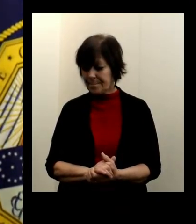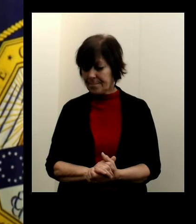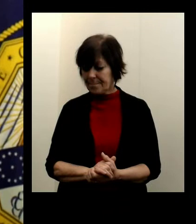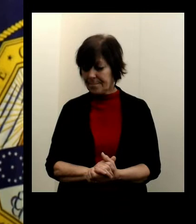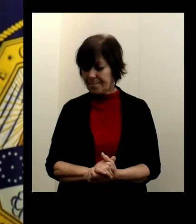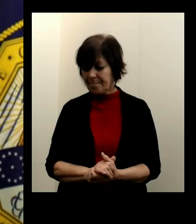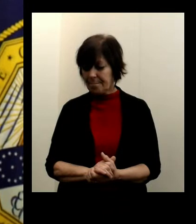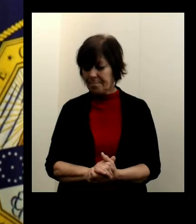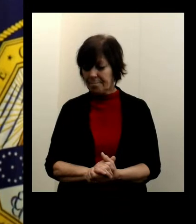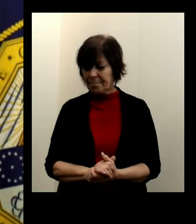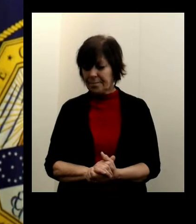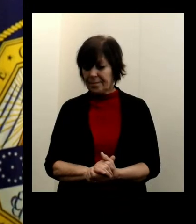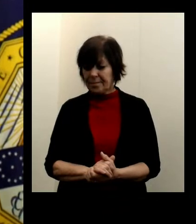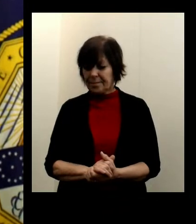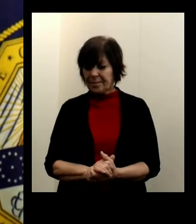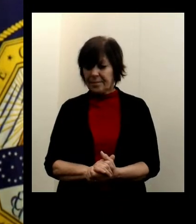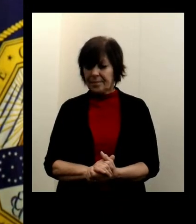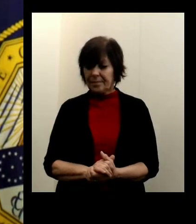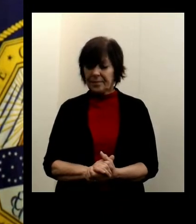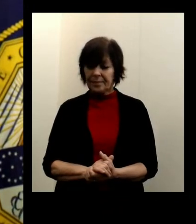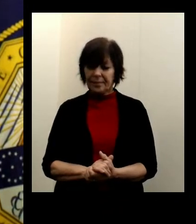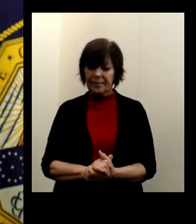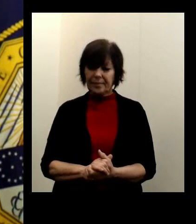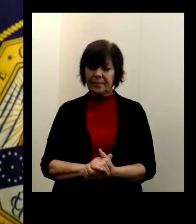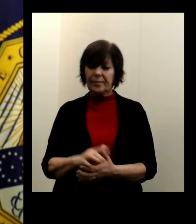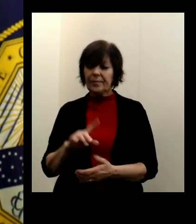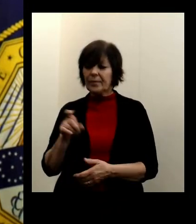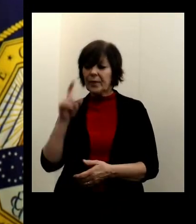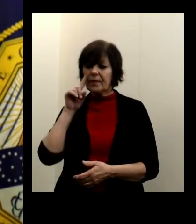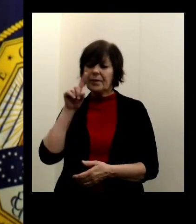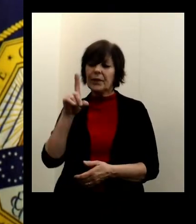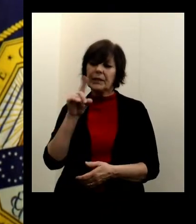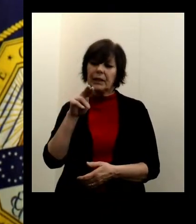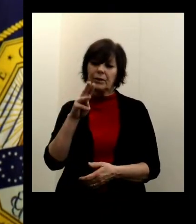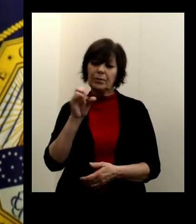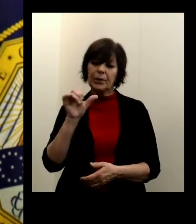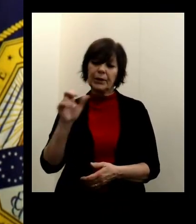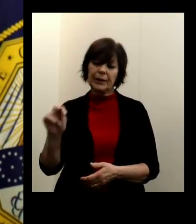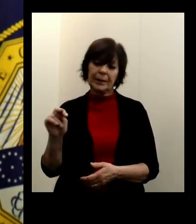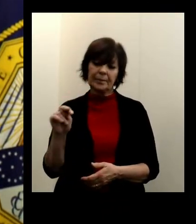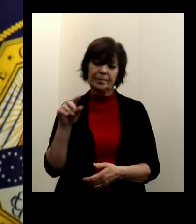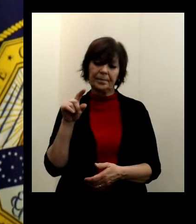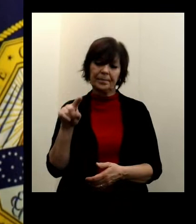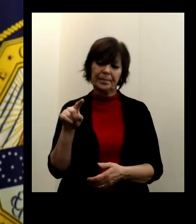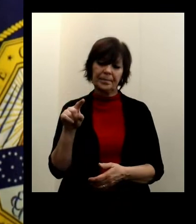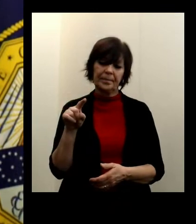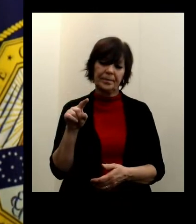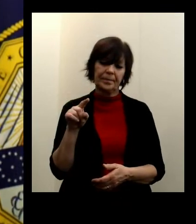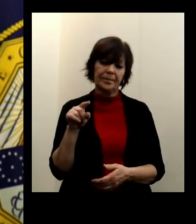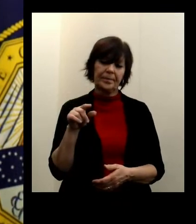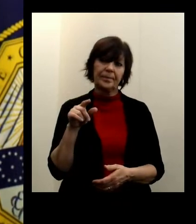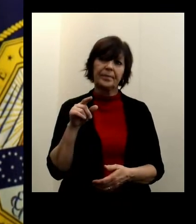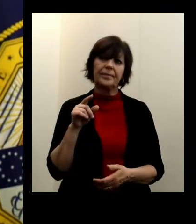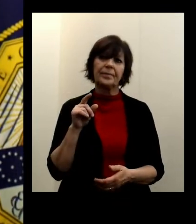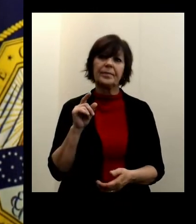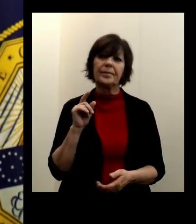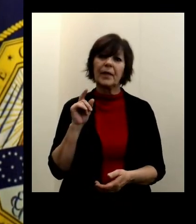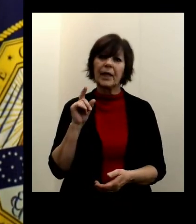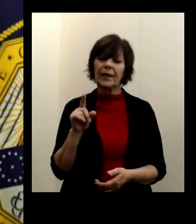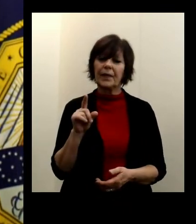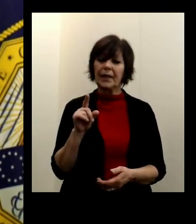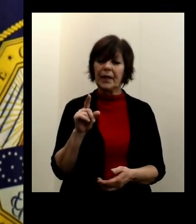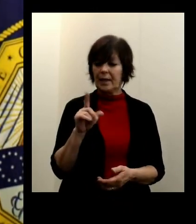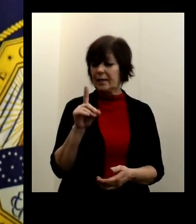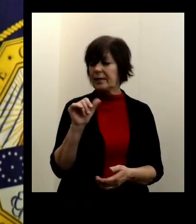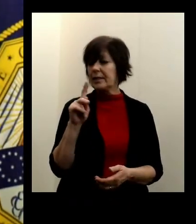I do, Mark, thanks. Actually, a question for Dr. Burstein. Just a quick follow-up, Doctor, to the promising data you showed in